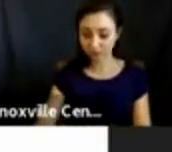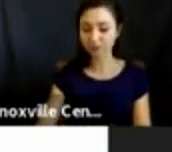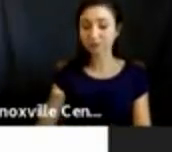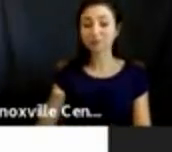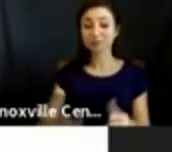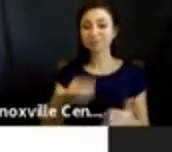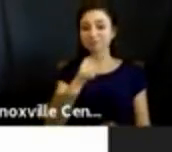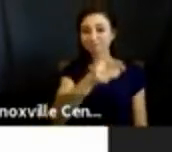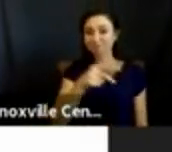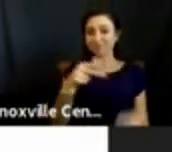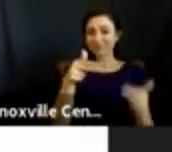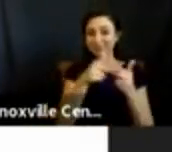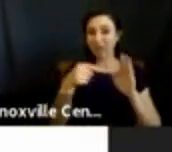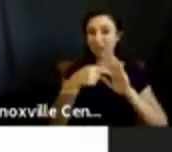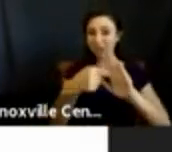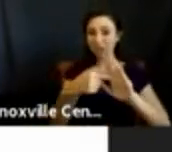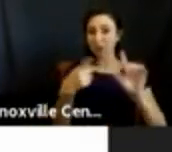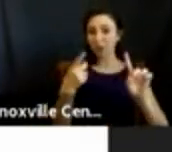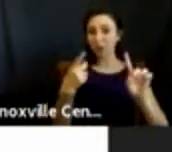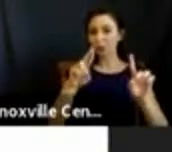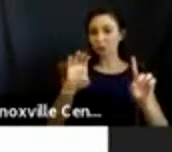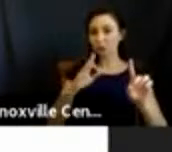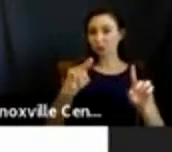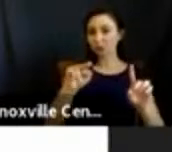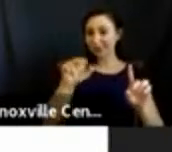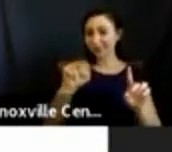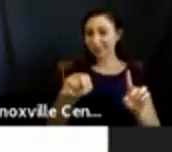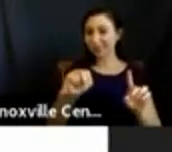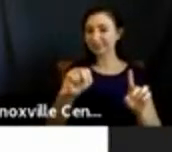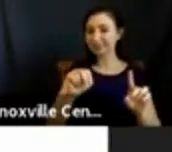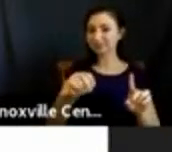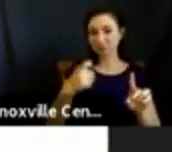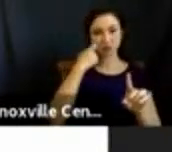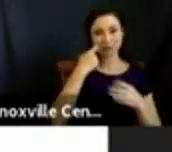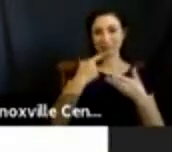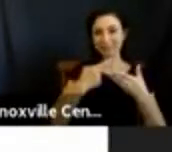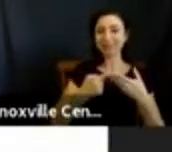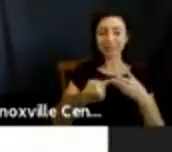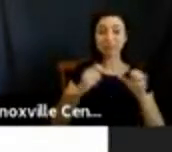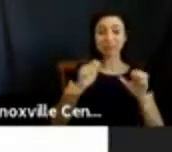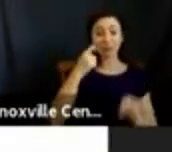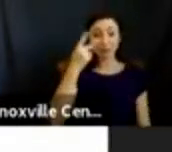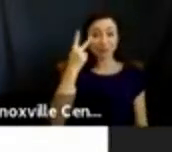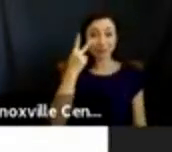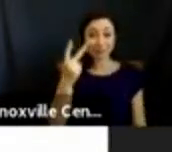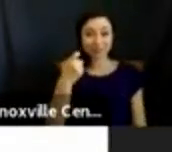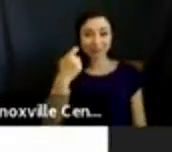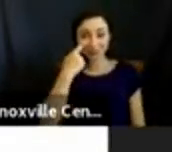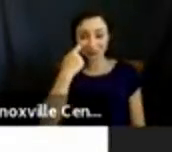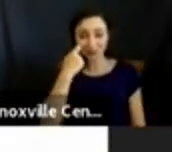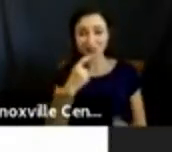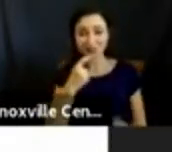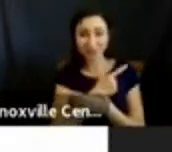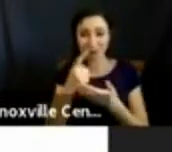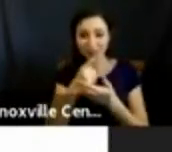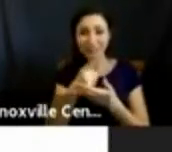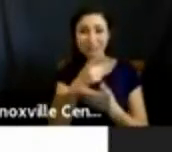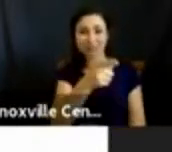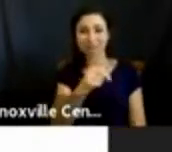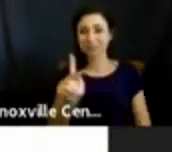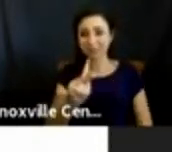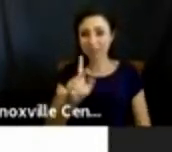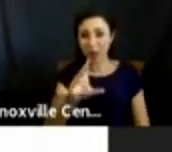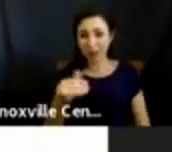Buchanan talked about in a slightly different way. But you see in this most recent week, Knox County had its highest week, and this data comes